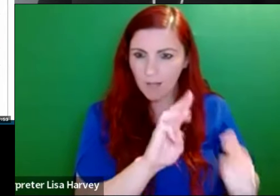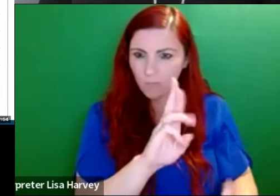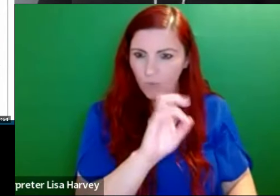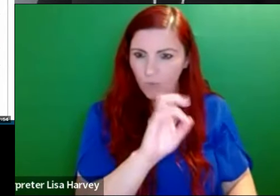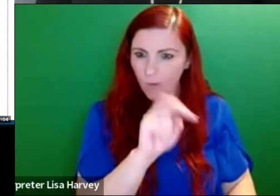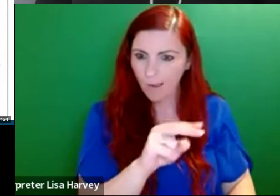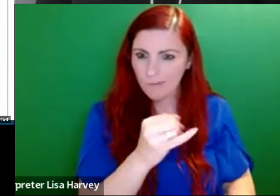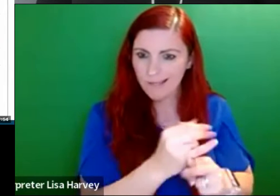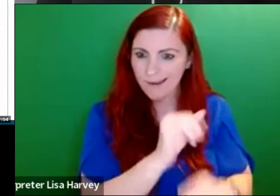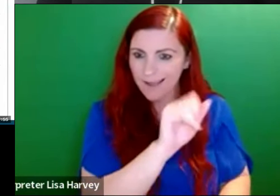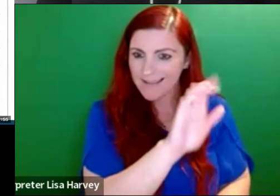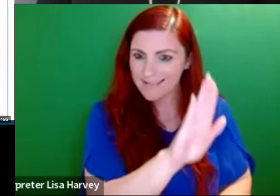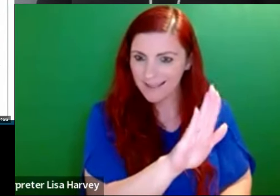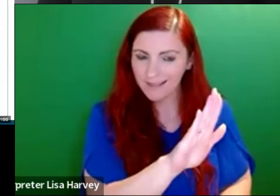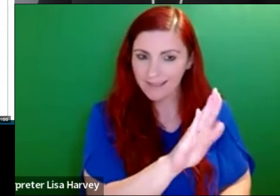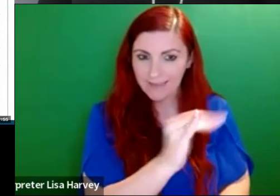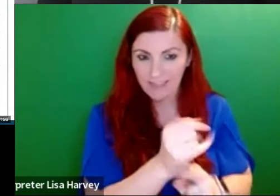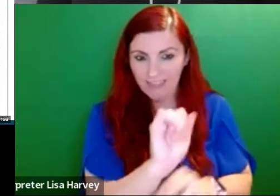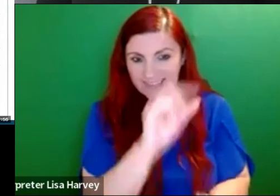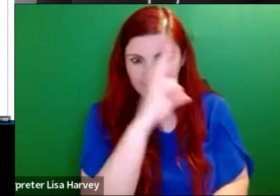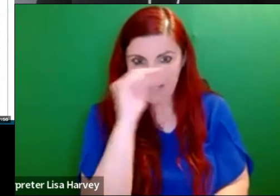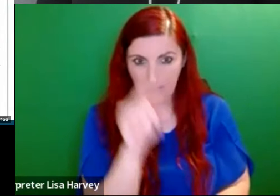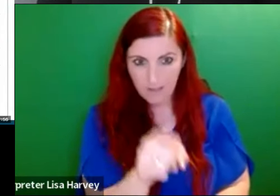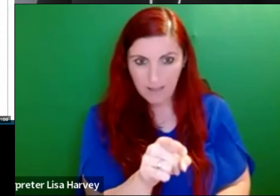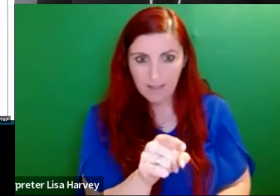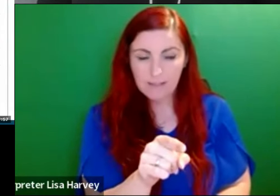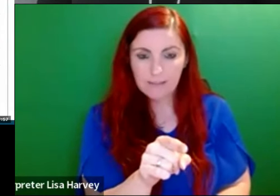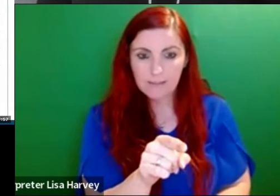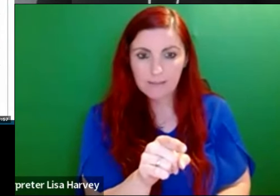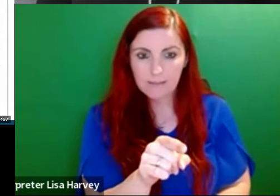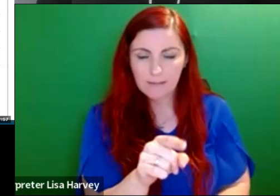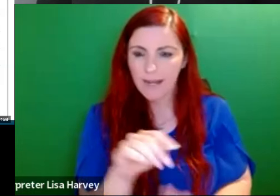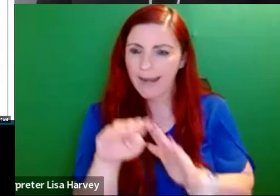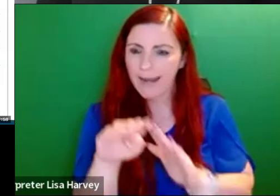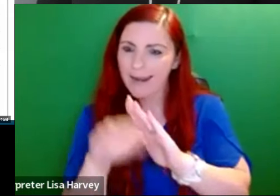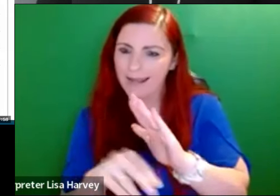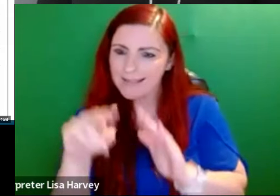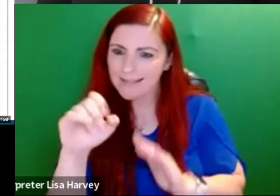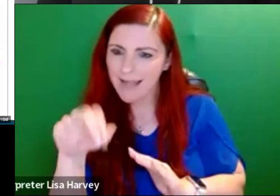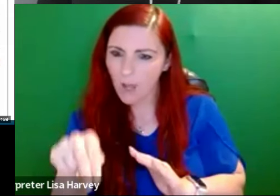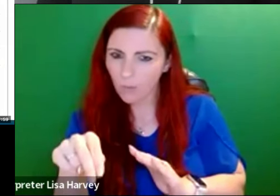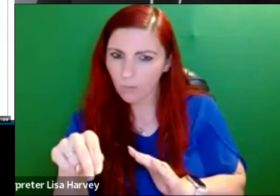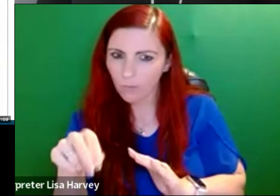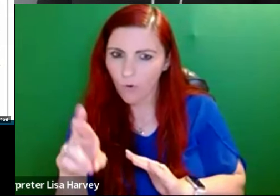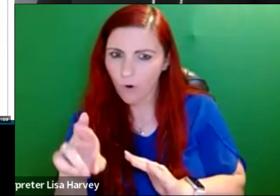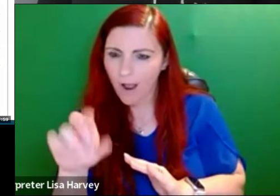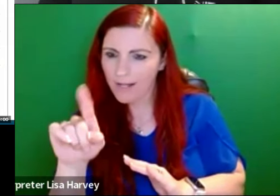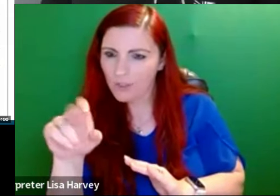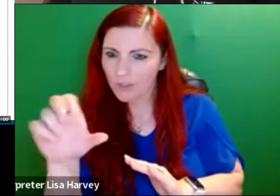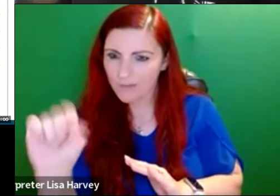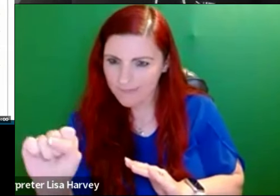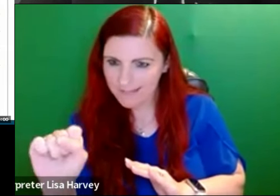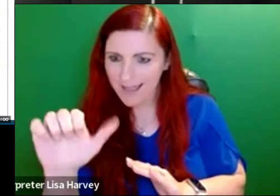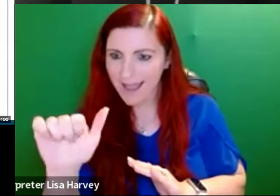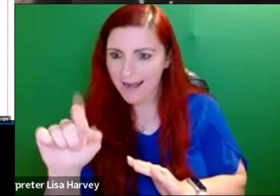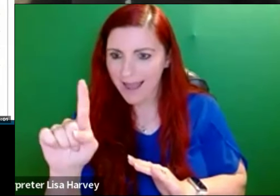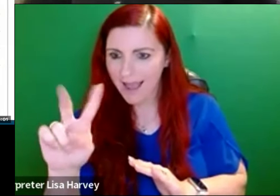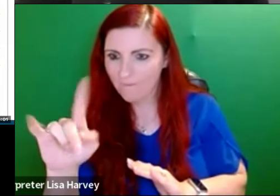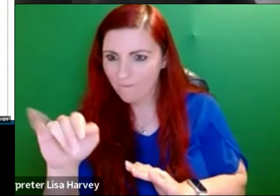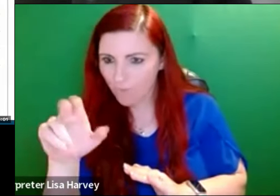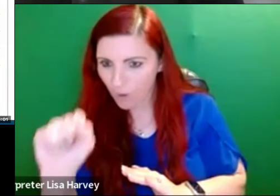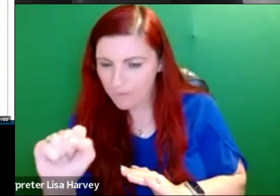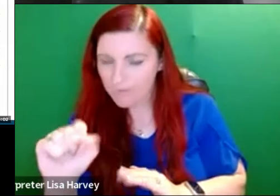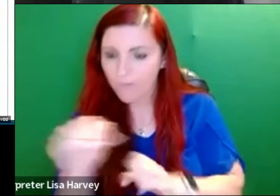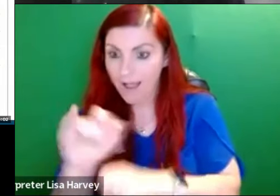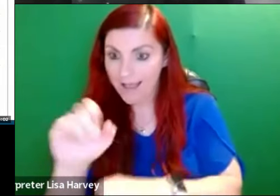language in this particular example, and there's less nouns, adjectives, and adverbs for our